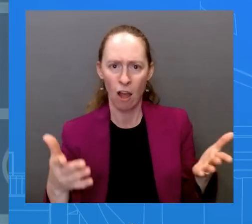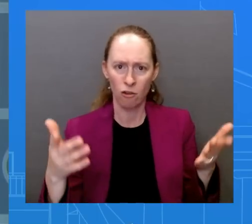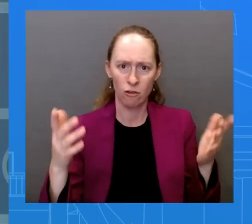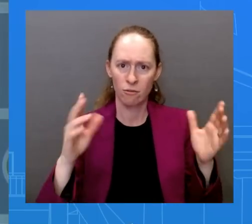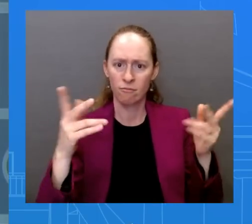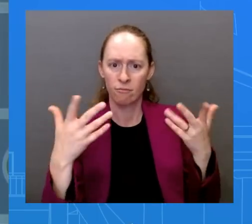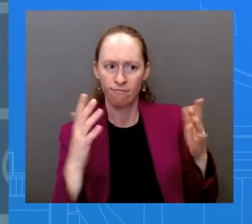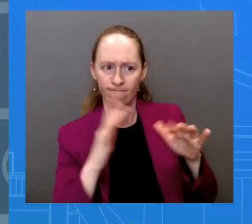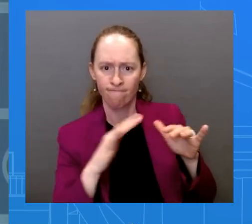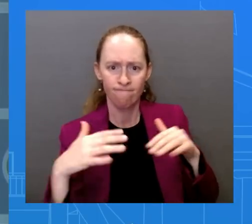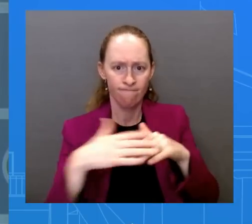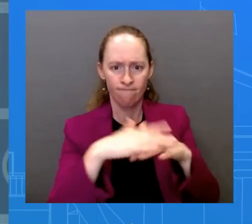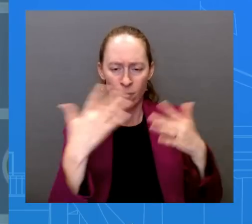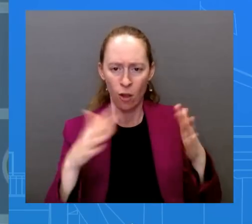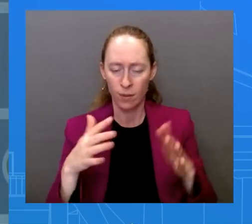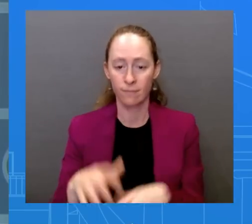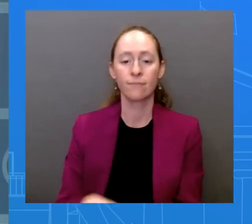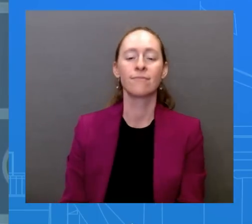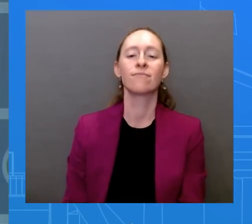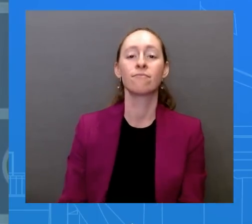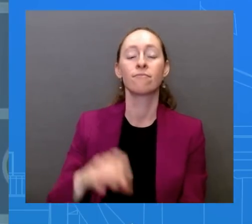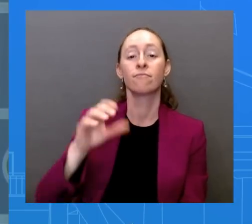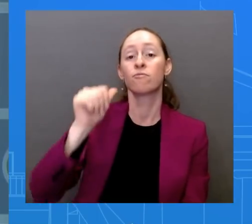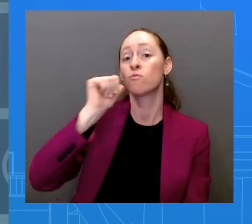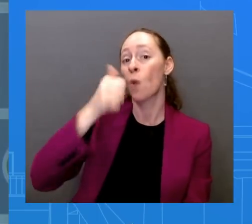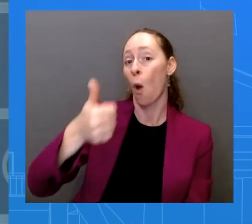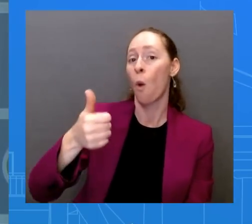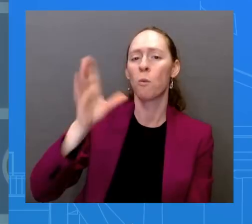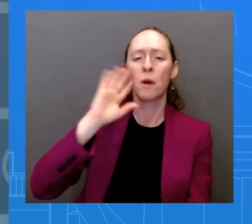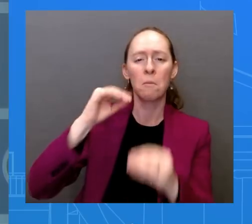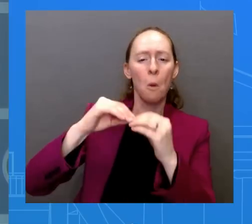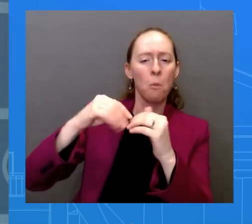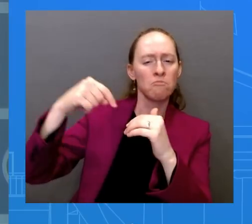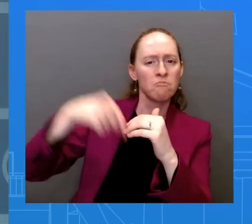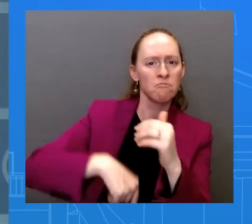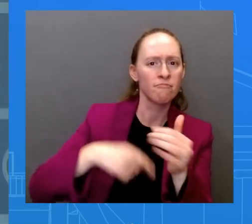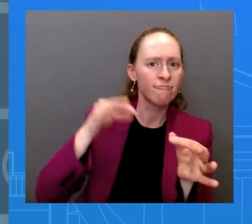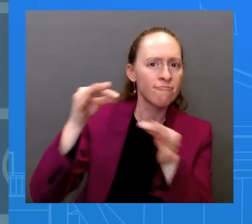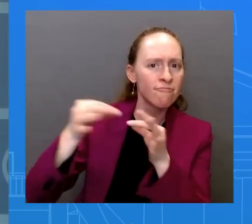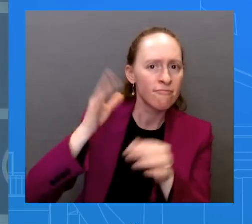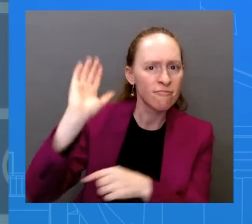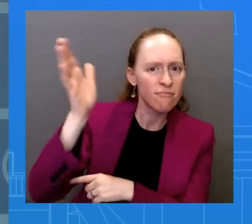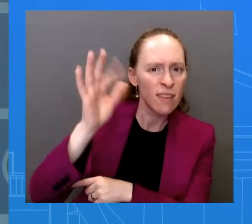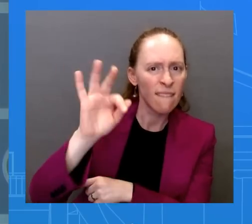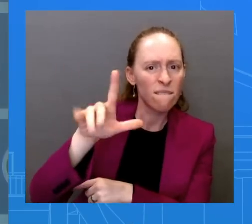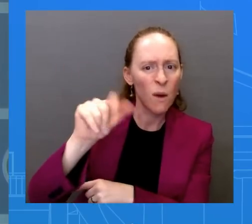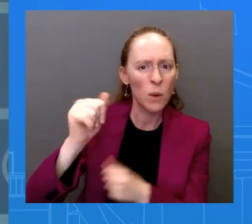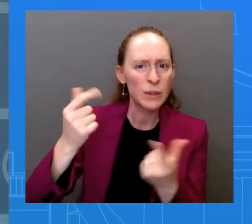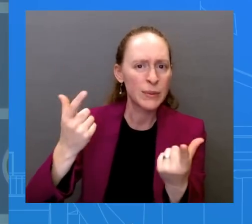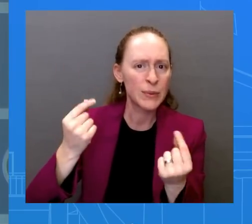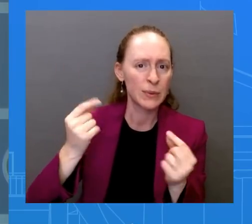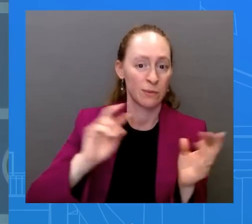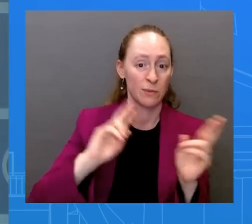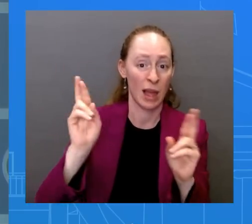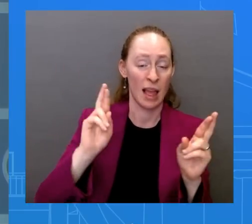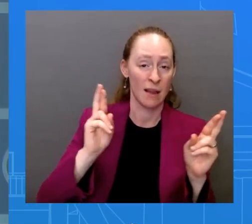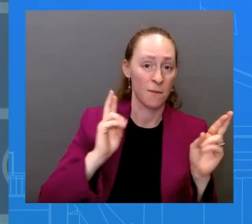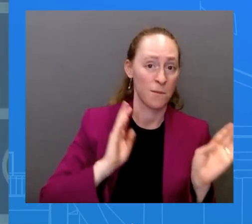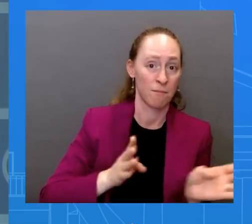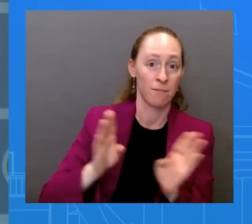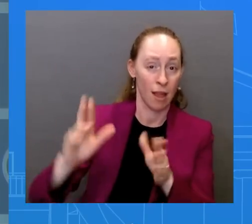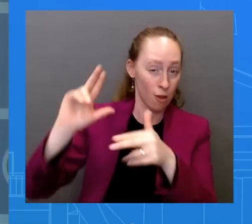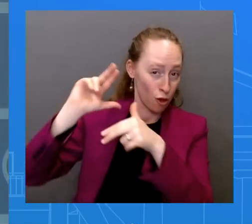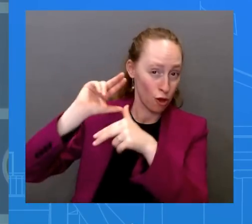update on the efforts underway in Florida to prepare for Hurricane Ian, as well as ongoing